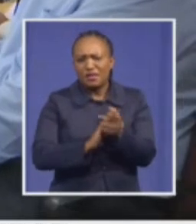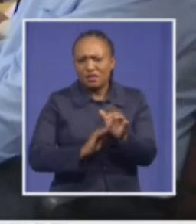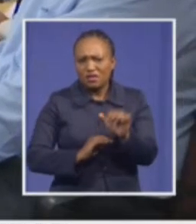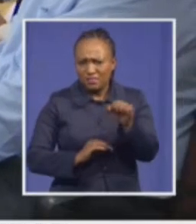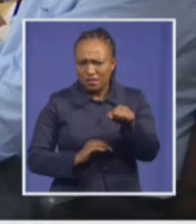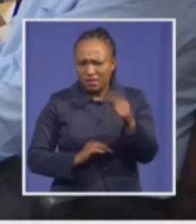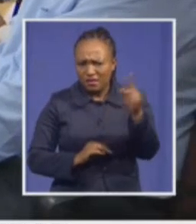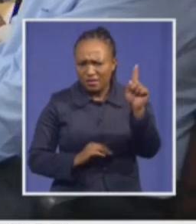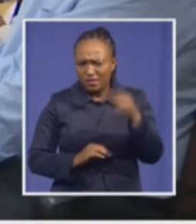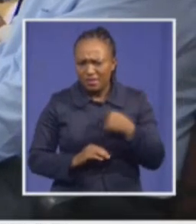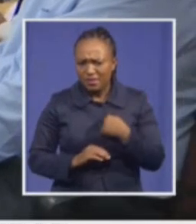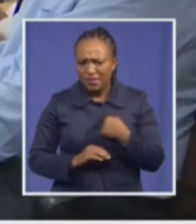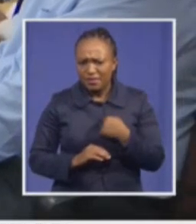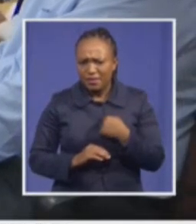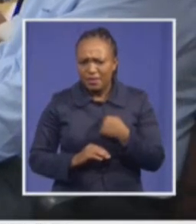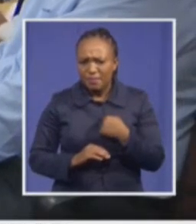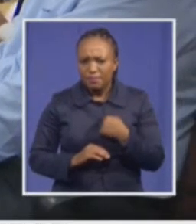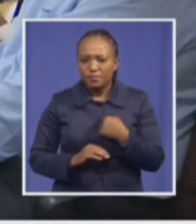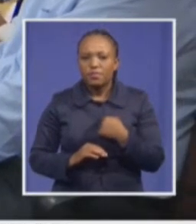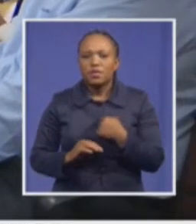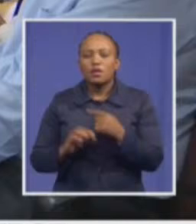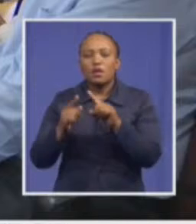that it's just to illustrate that the